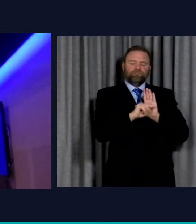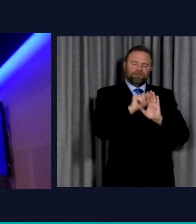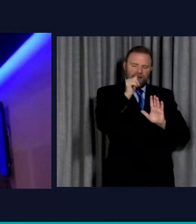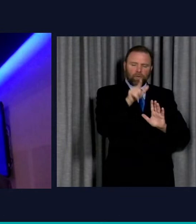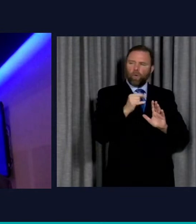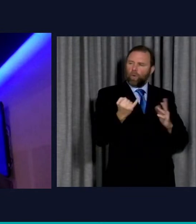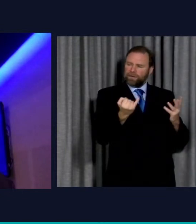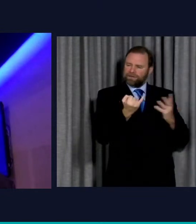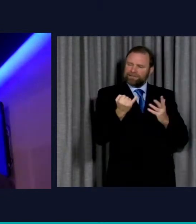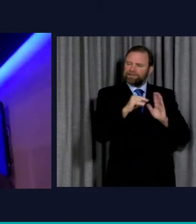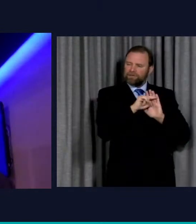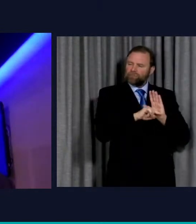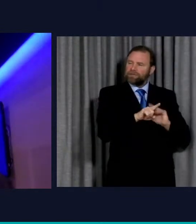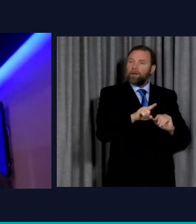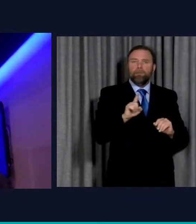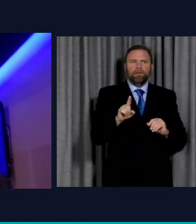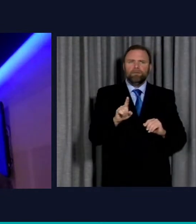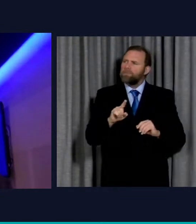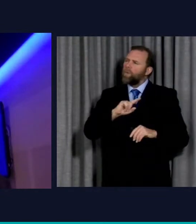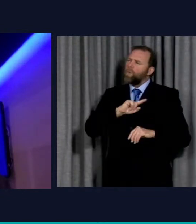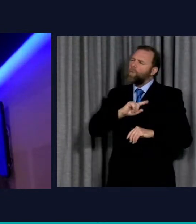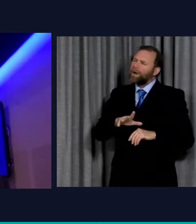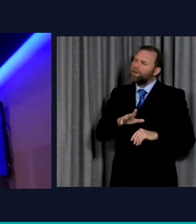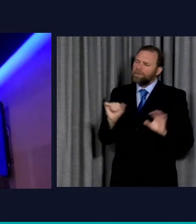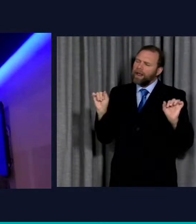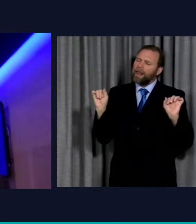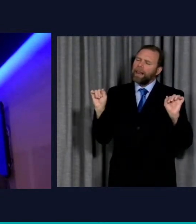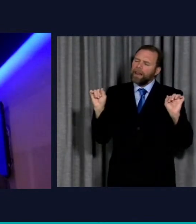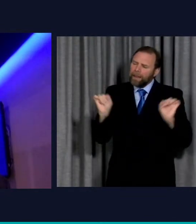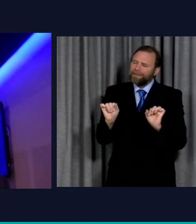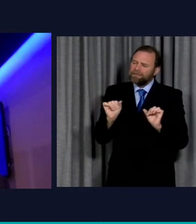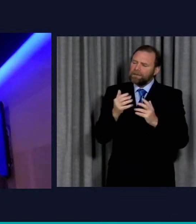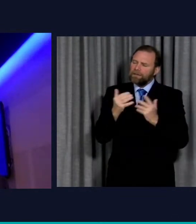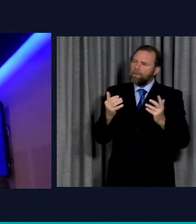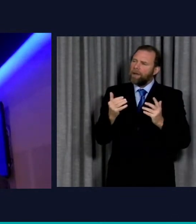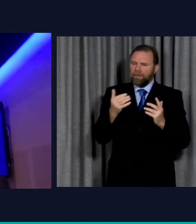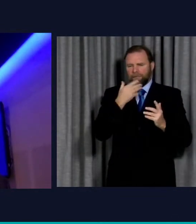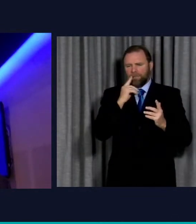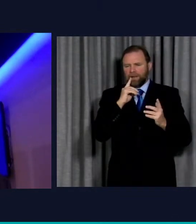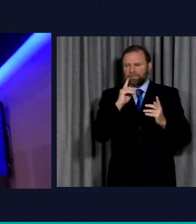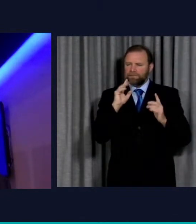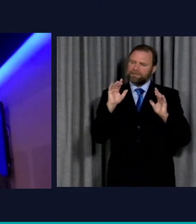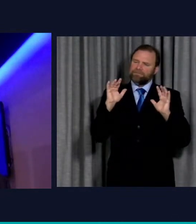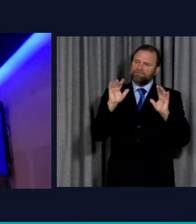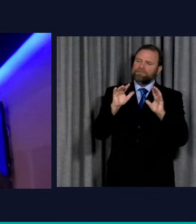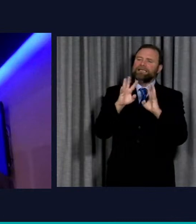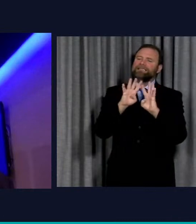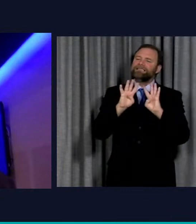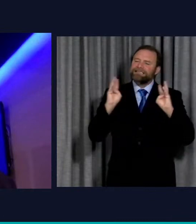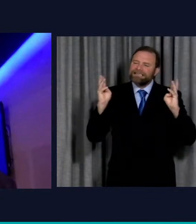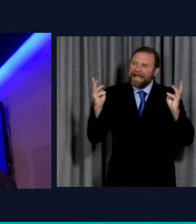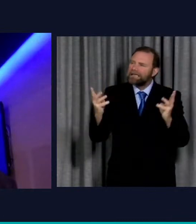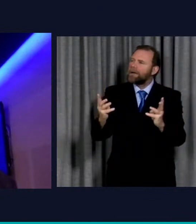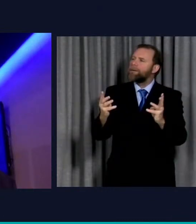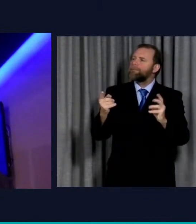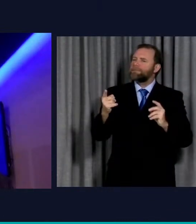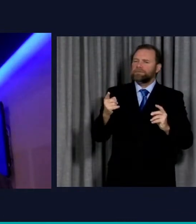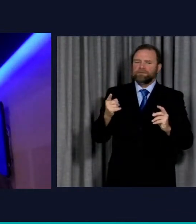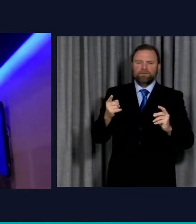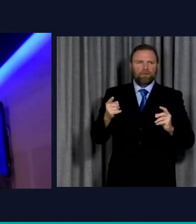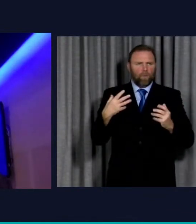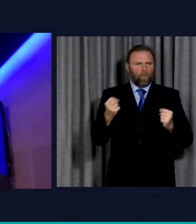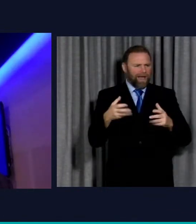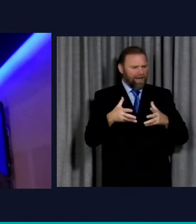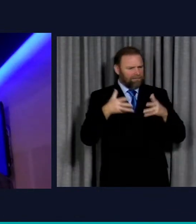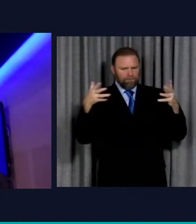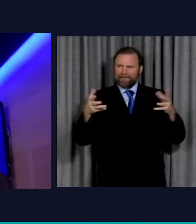in hospitality. Why not limit the number of people allowed into the stadiums, social distance as well? We've got big stadiums here in